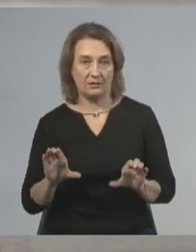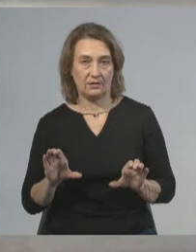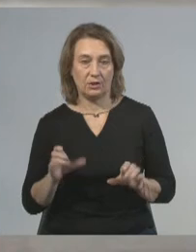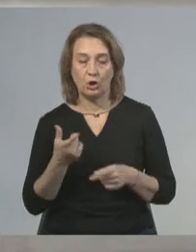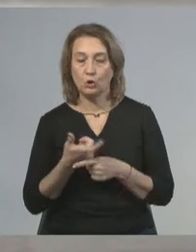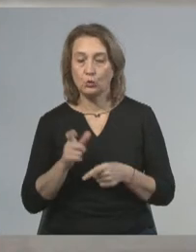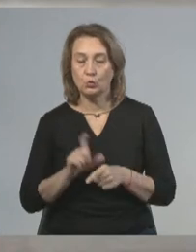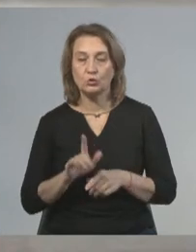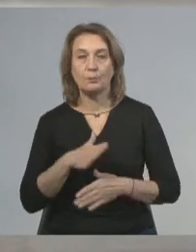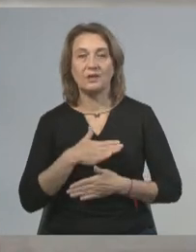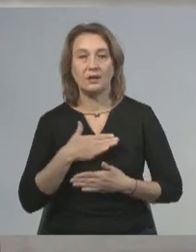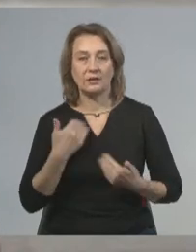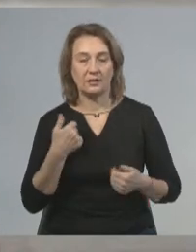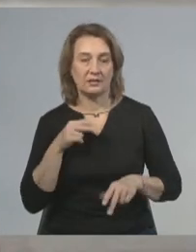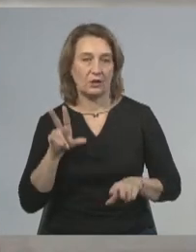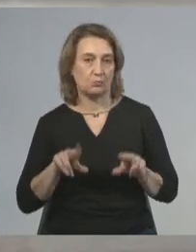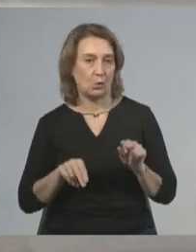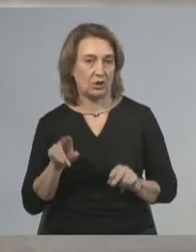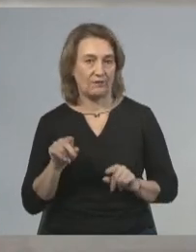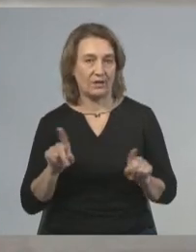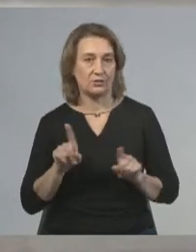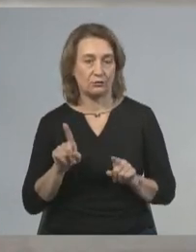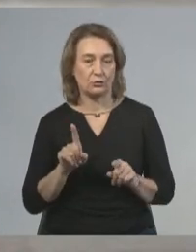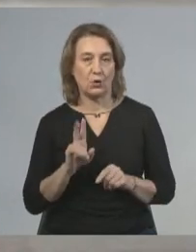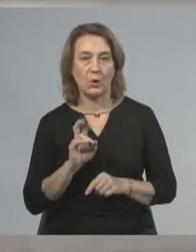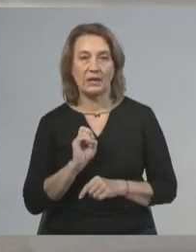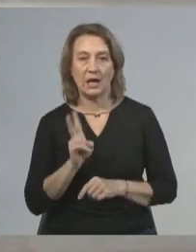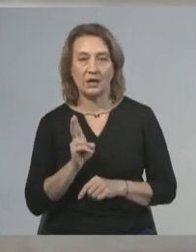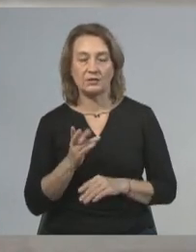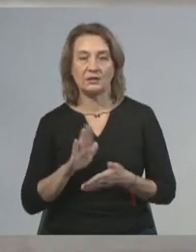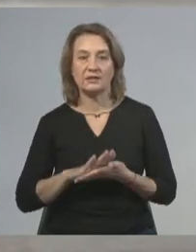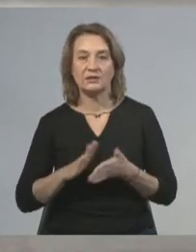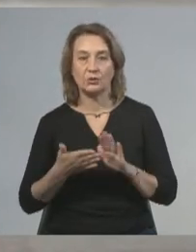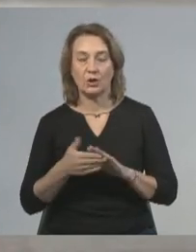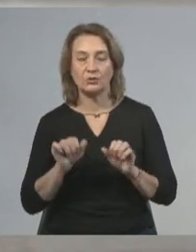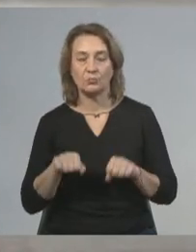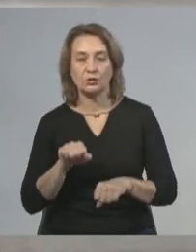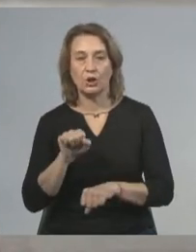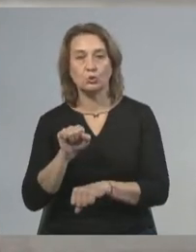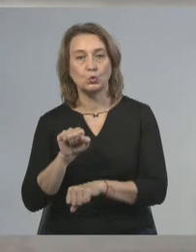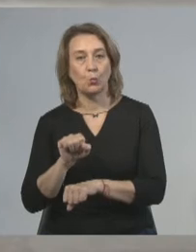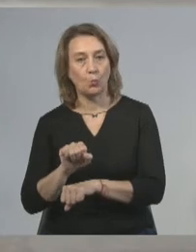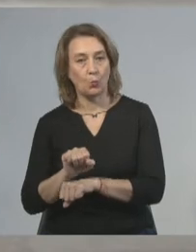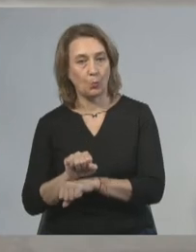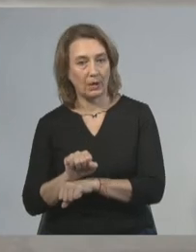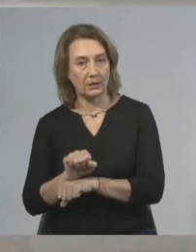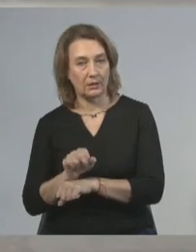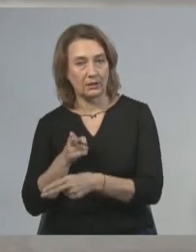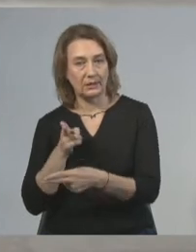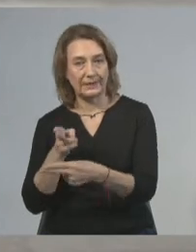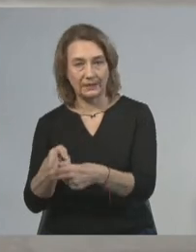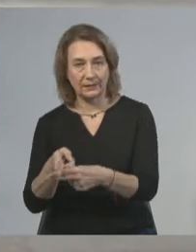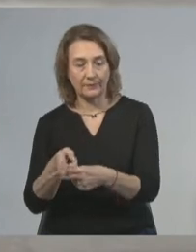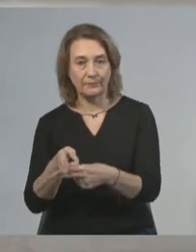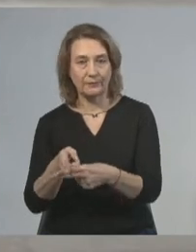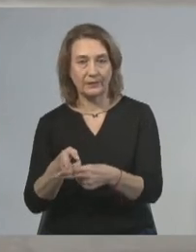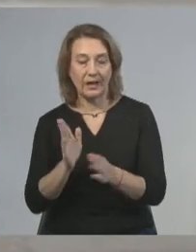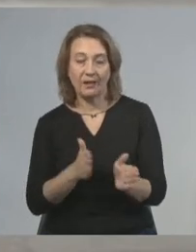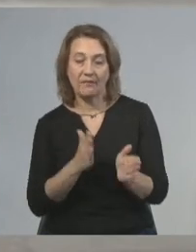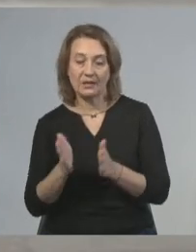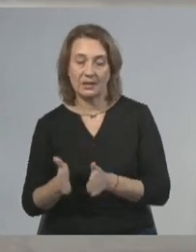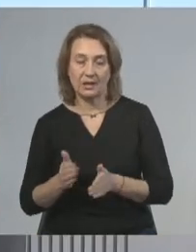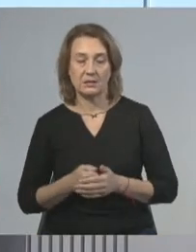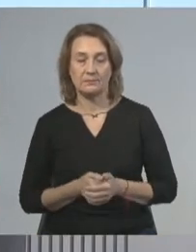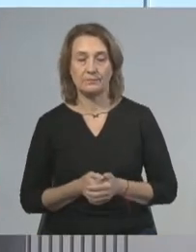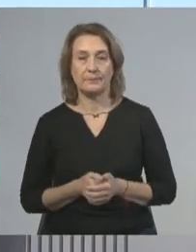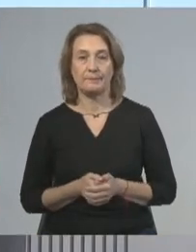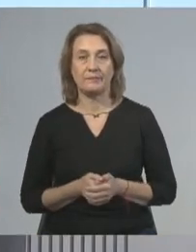to these i wouldn't like that to happen so i hope that this situation might be somehow sold